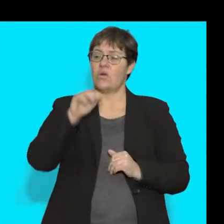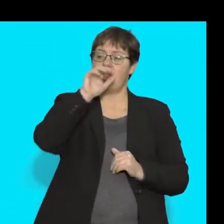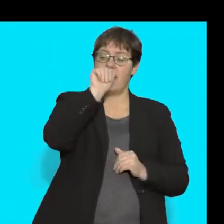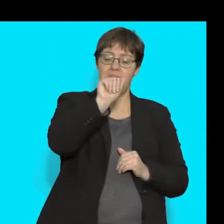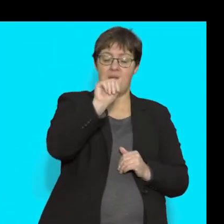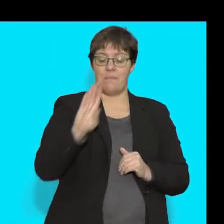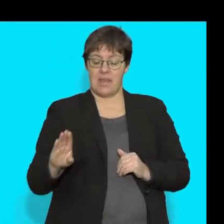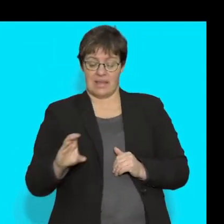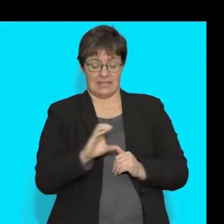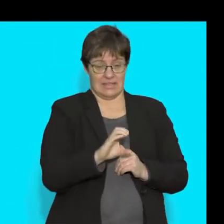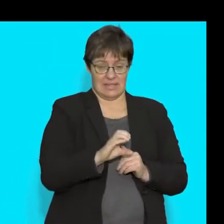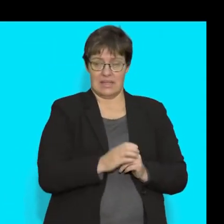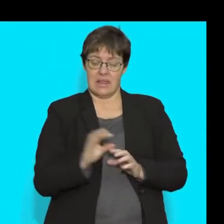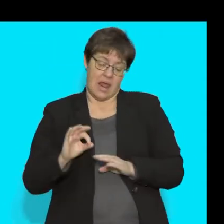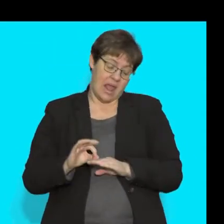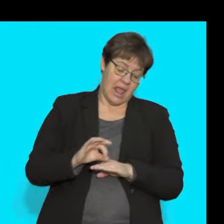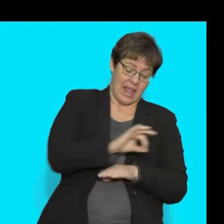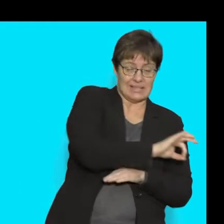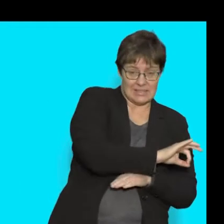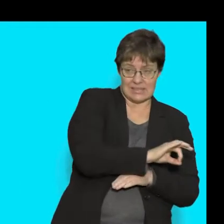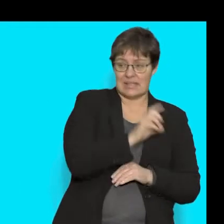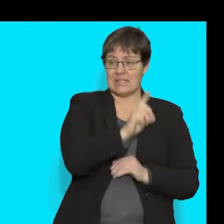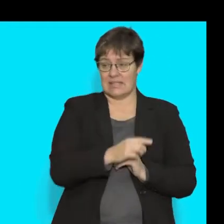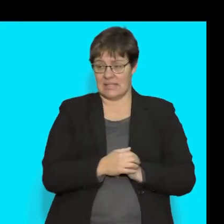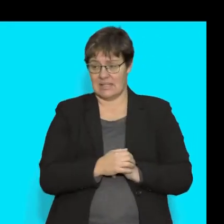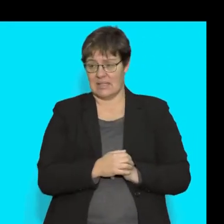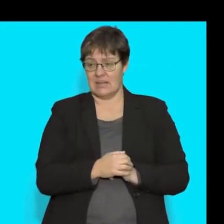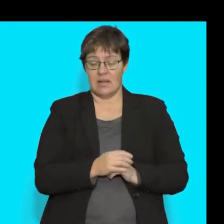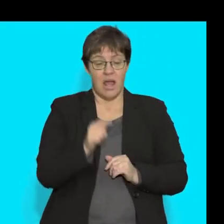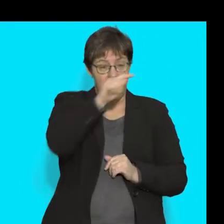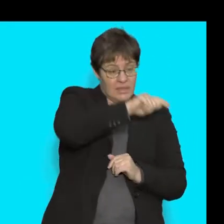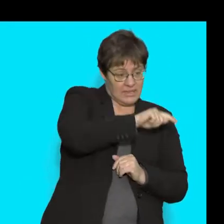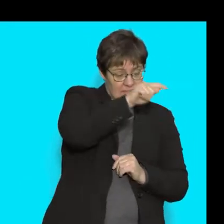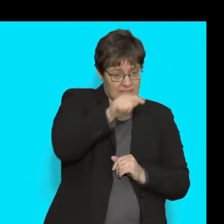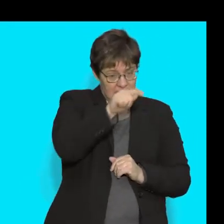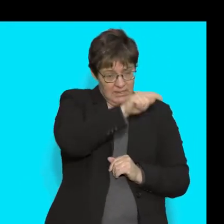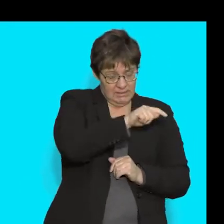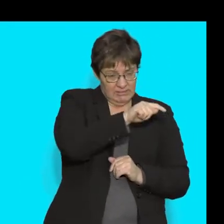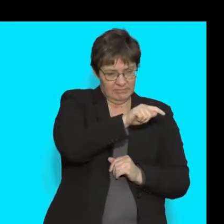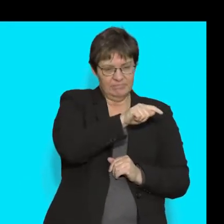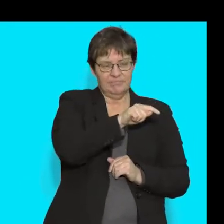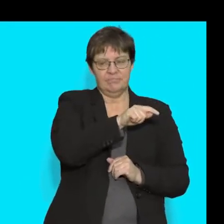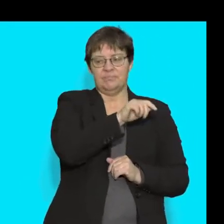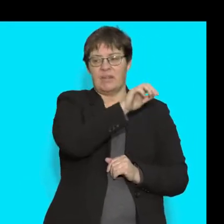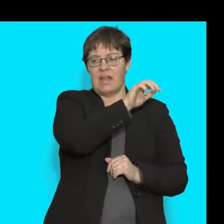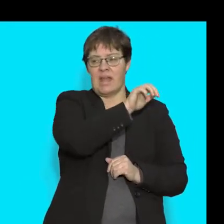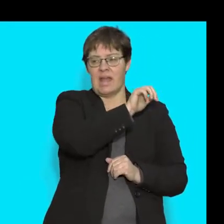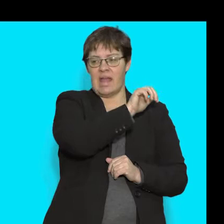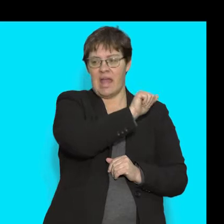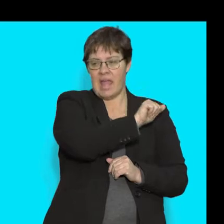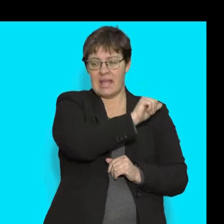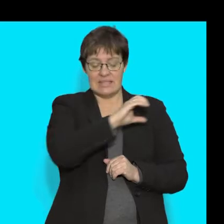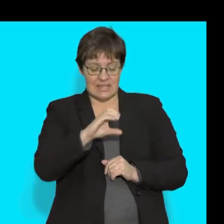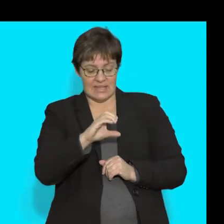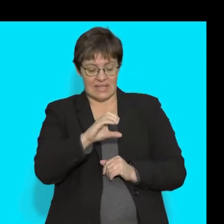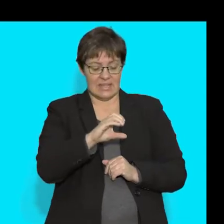B, C, and then they extend it to D, then this angle outside here between AC and DC